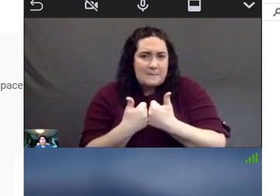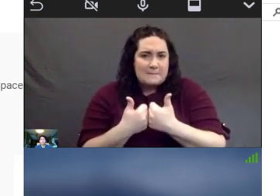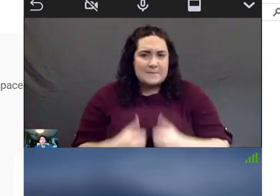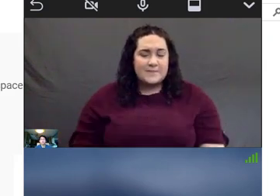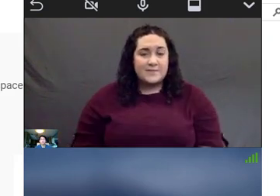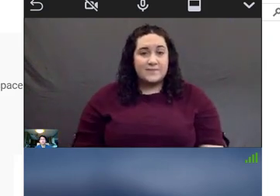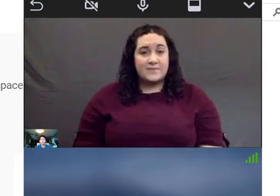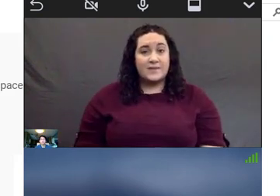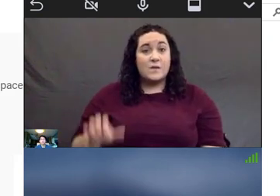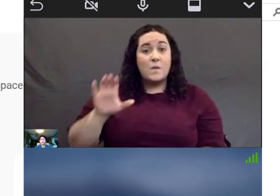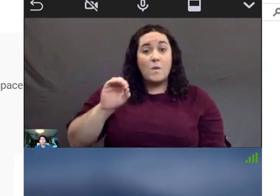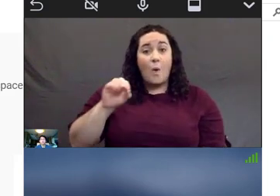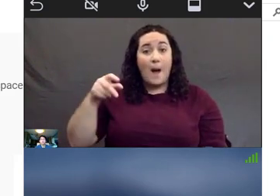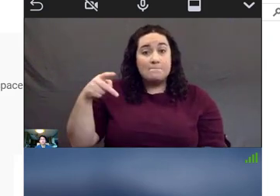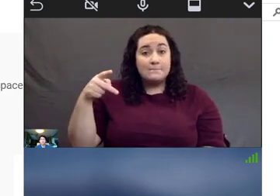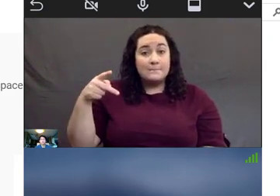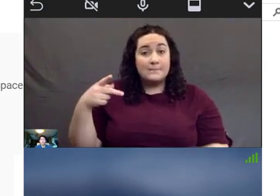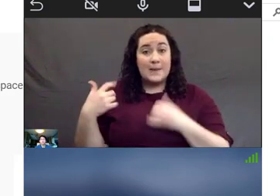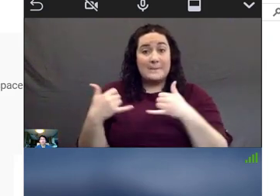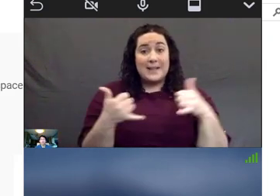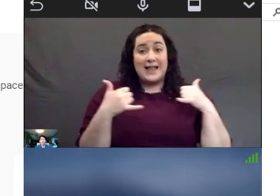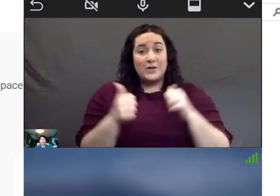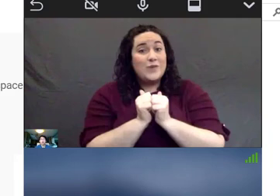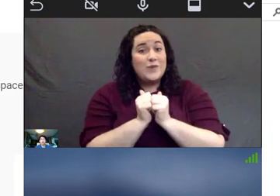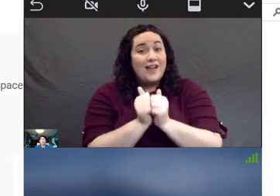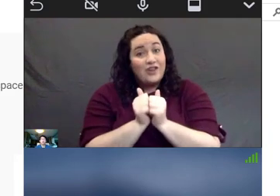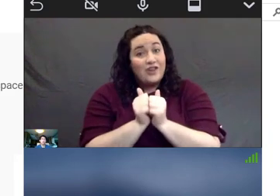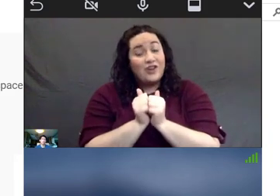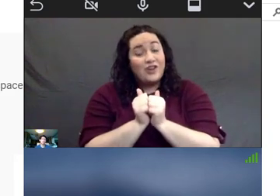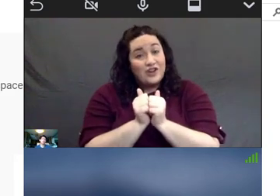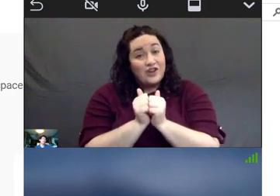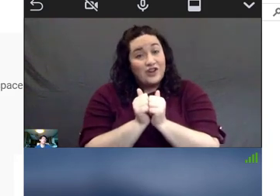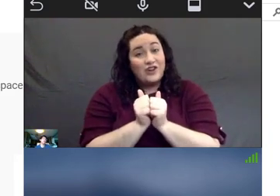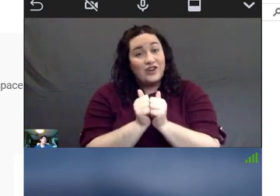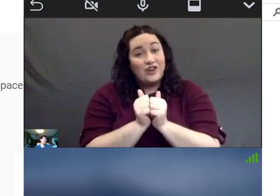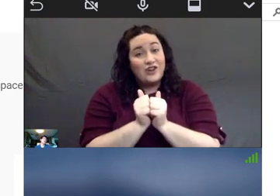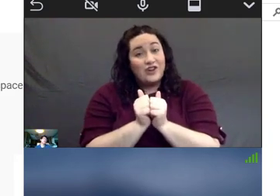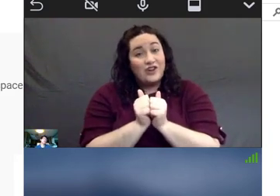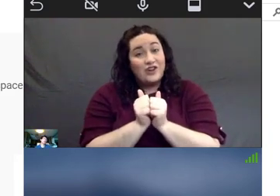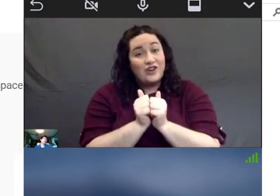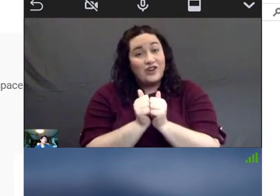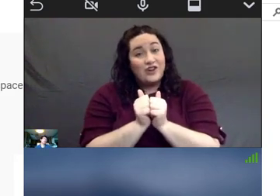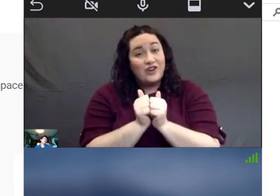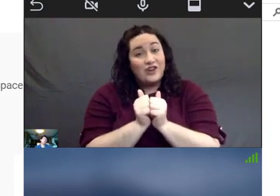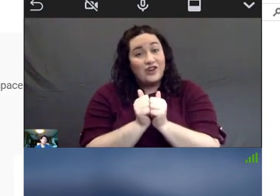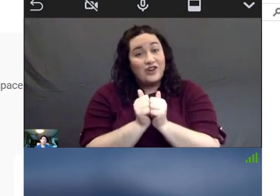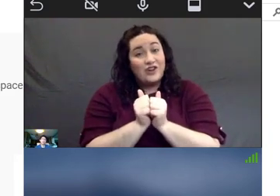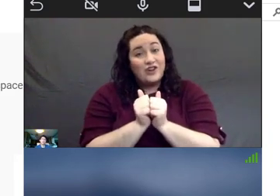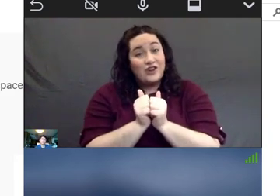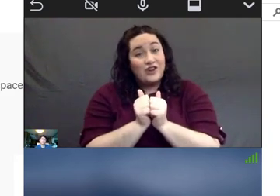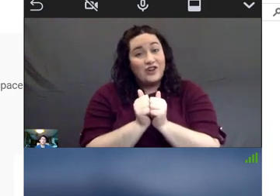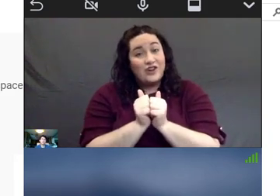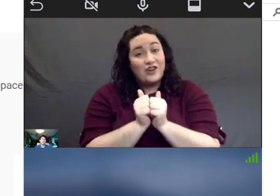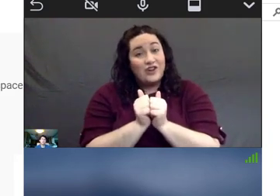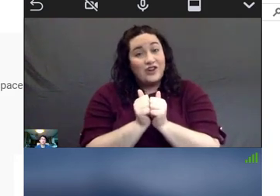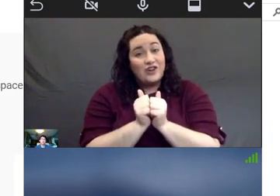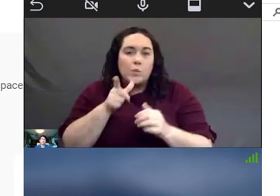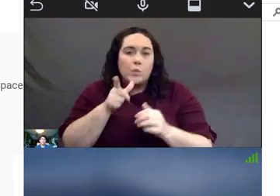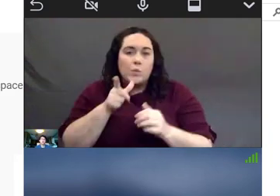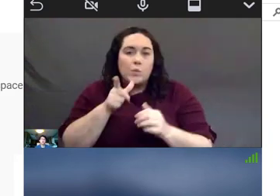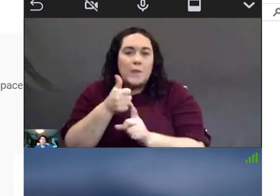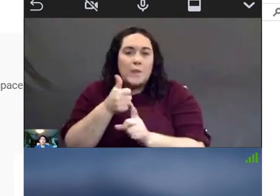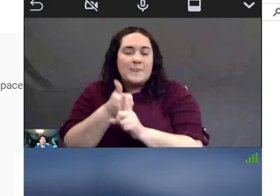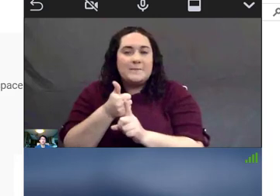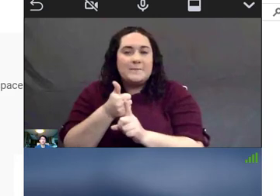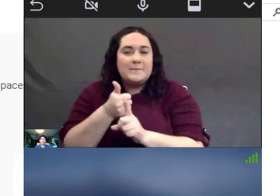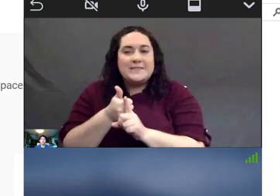their own objective. And you can have sort of a traitor who looks to be on your team but isn't, is trying to sabotage you. But we don't play with that because I think it